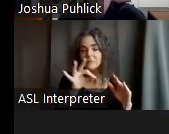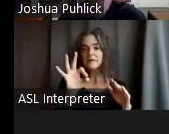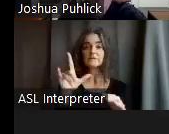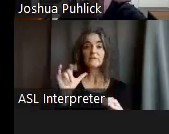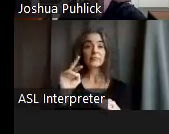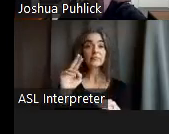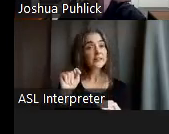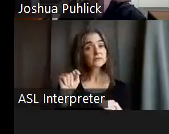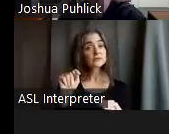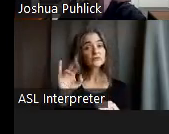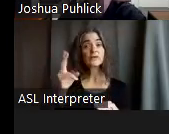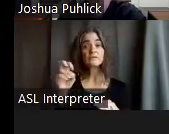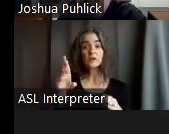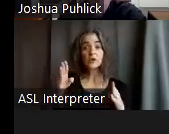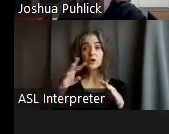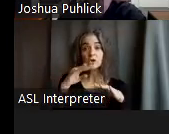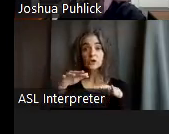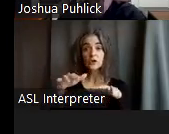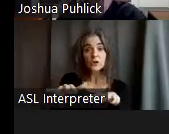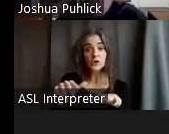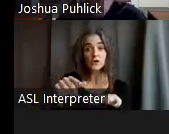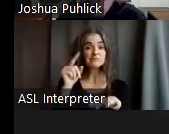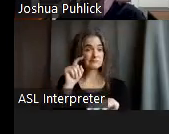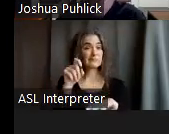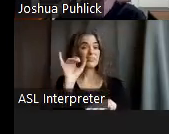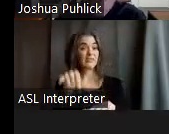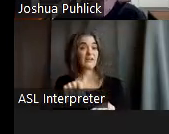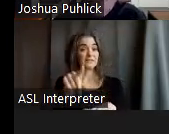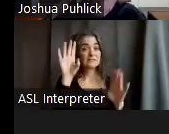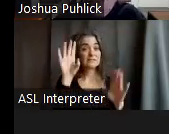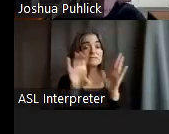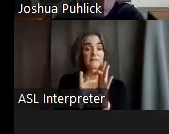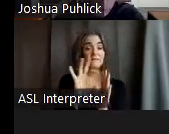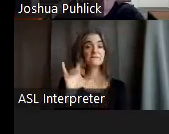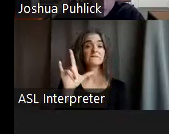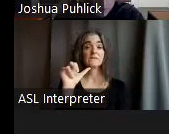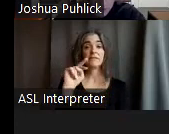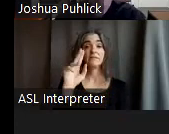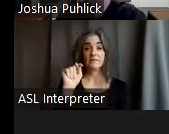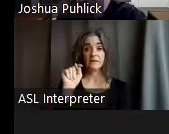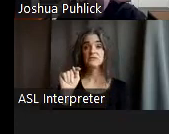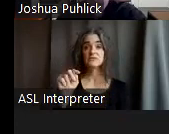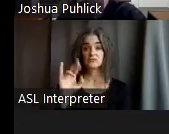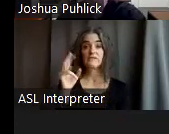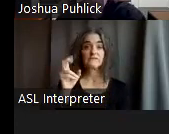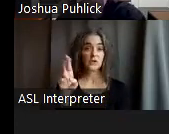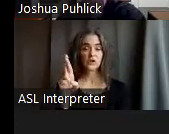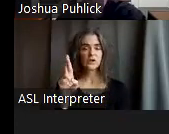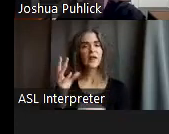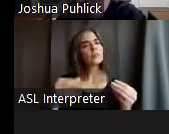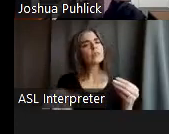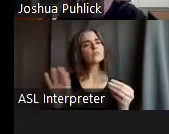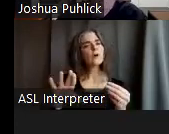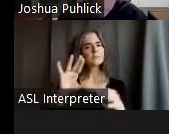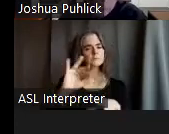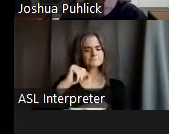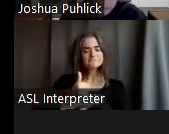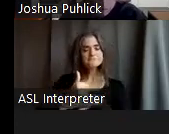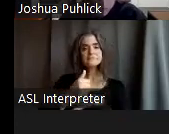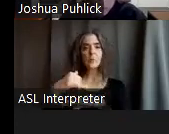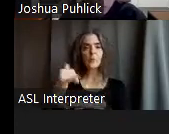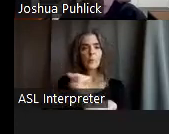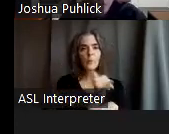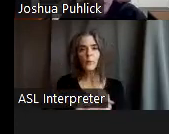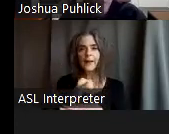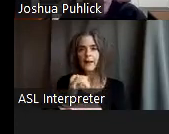shown here in this photo. And the property was established as a quail hunting reserve in